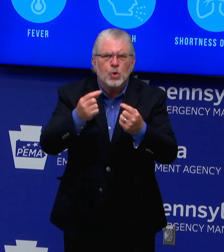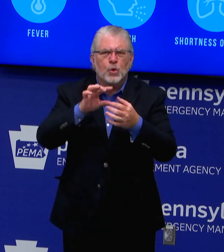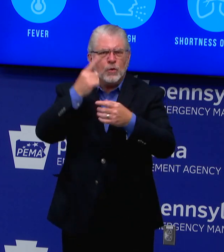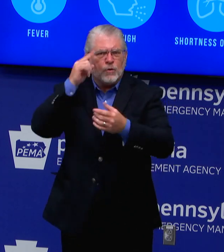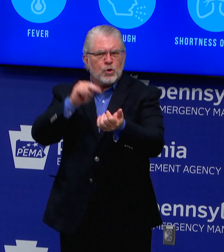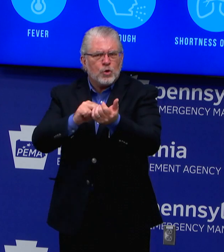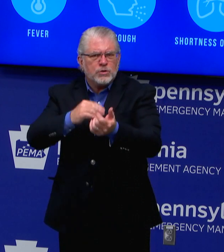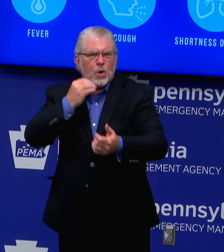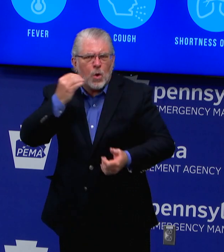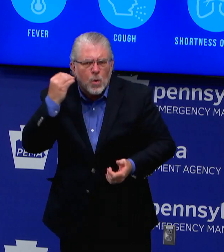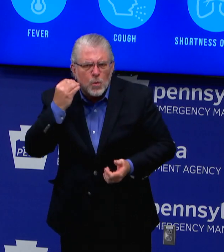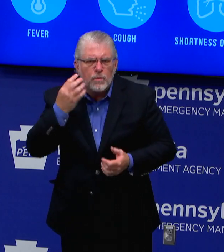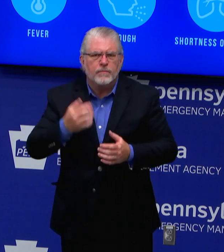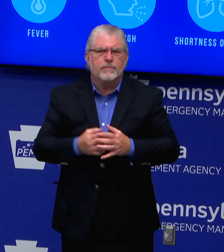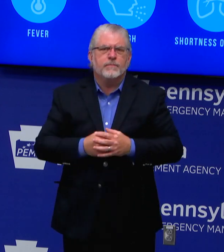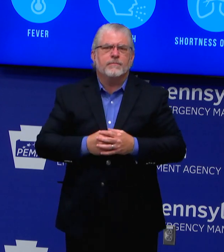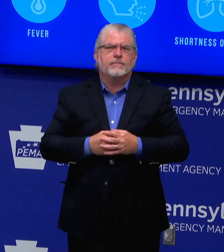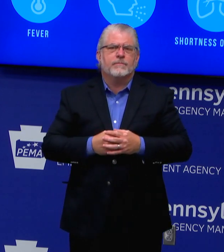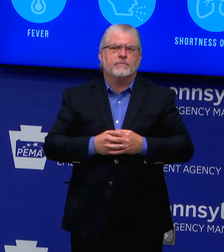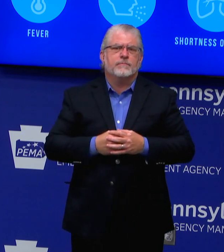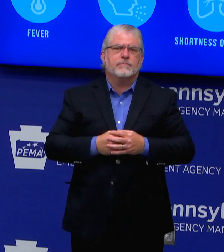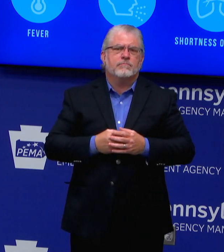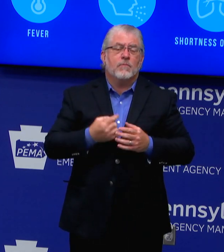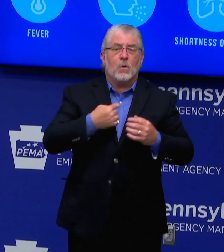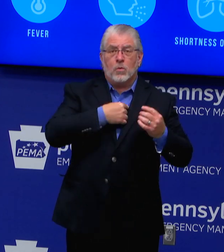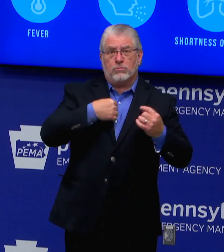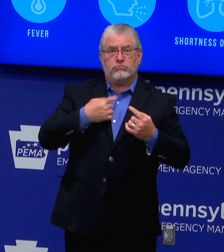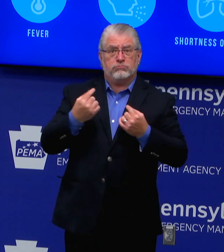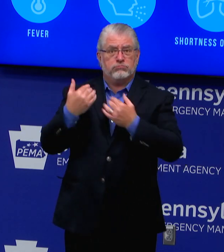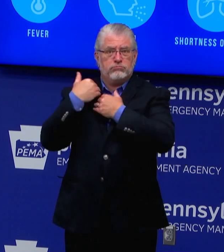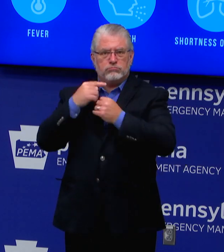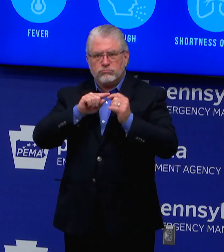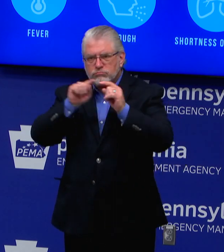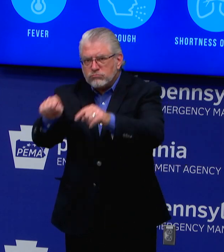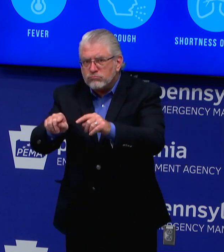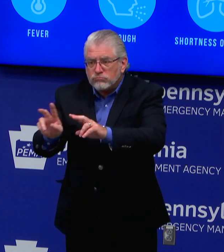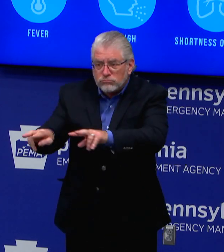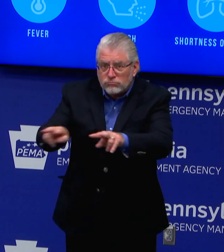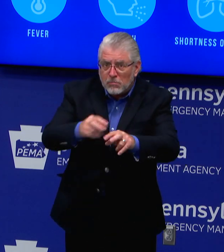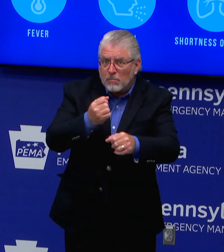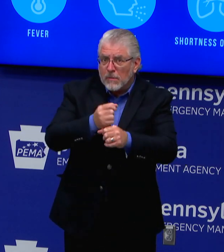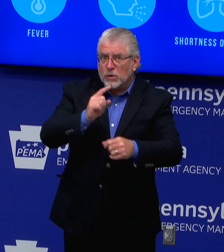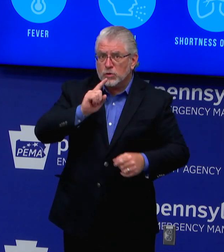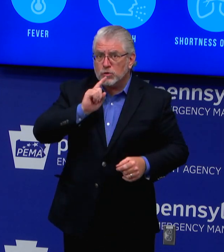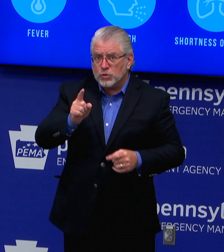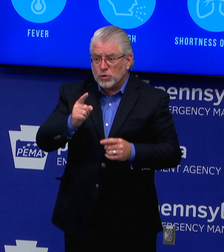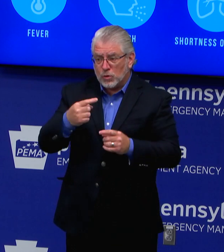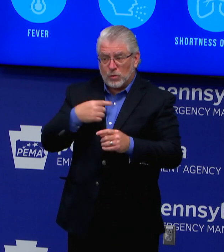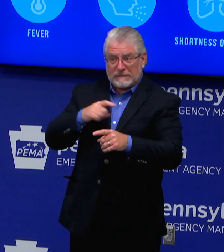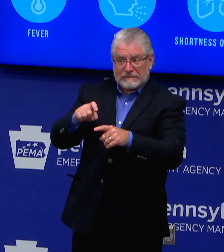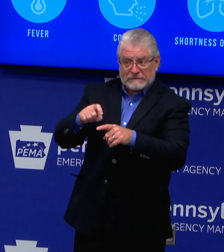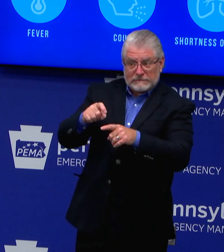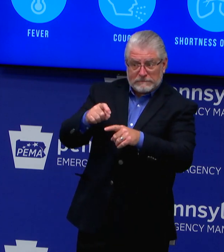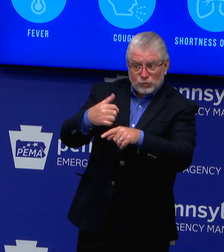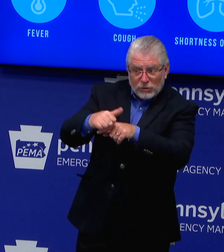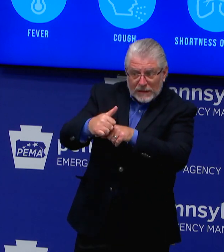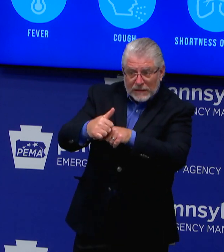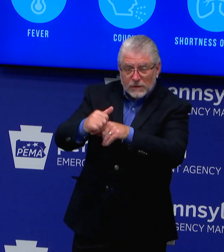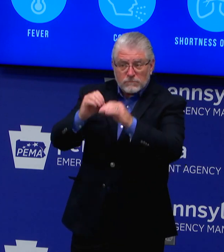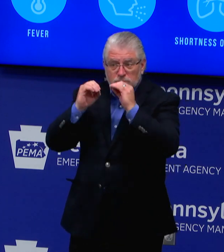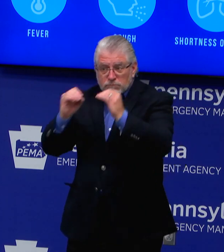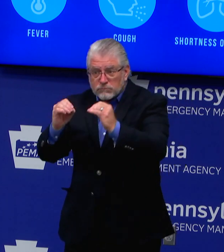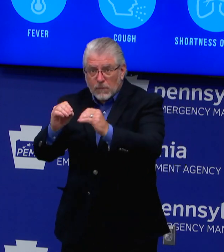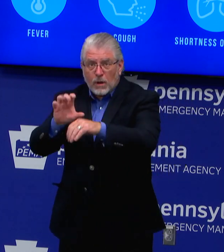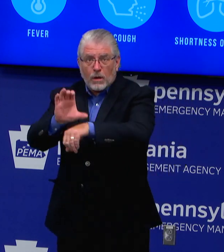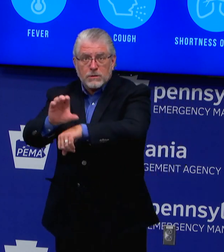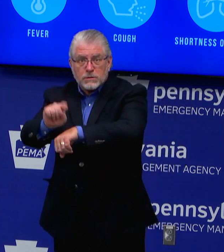visited 13 sites who requested assistance with staffing and training. Teams were built to include physicians, nurses, medics, and